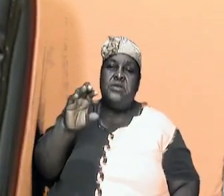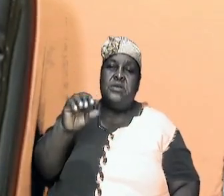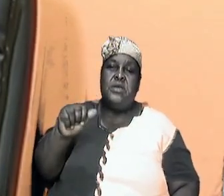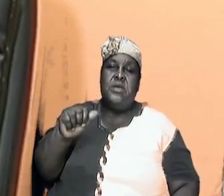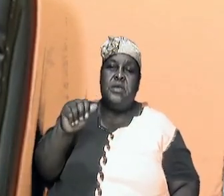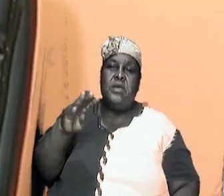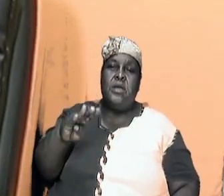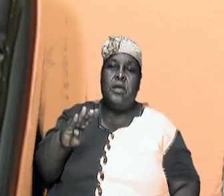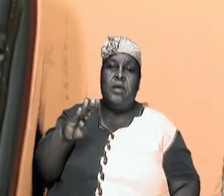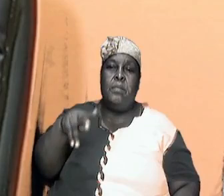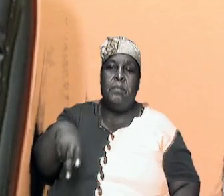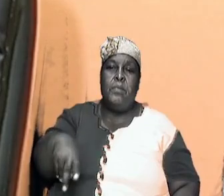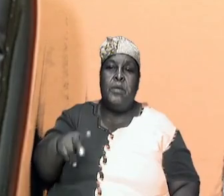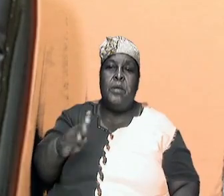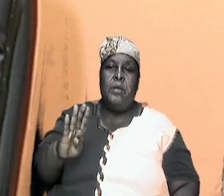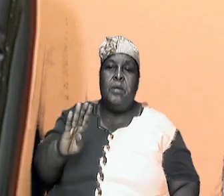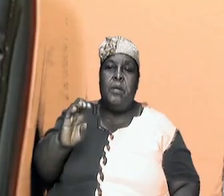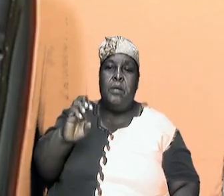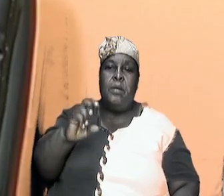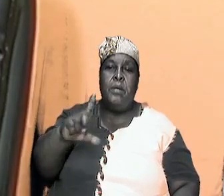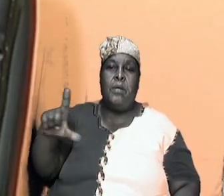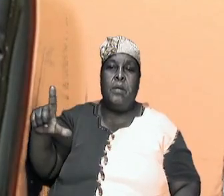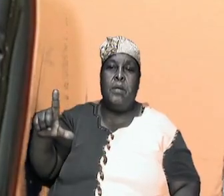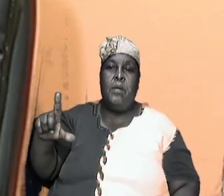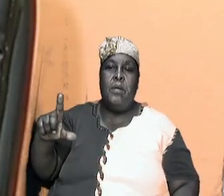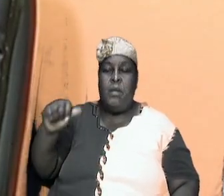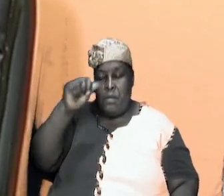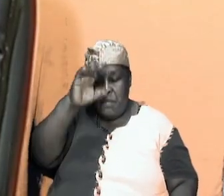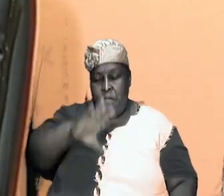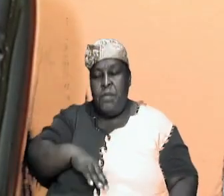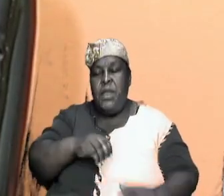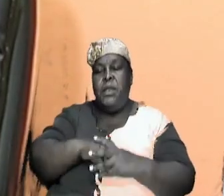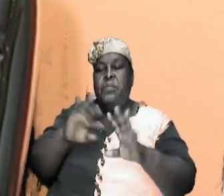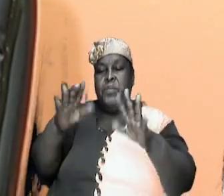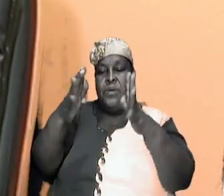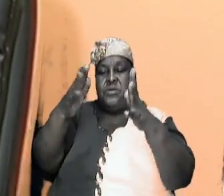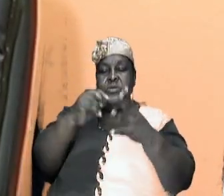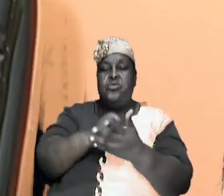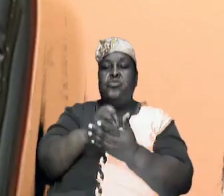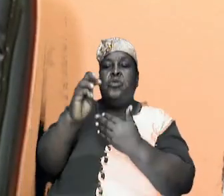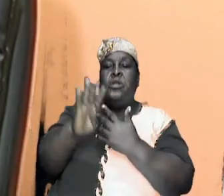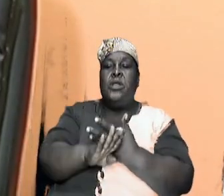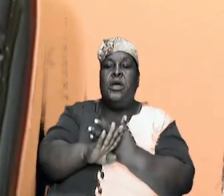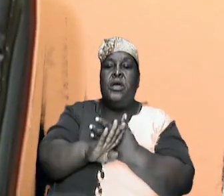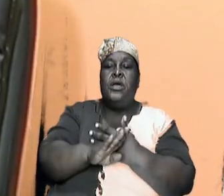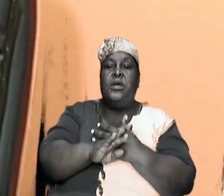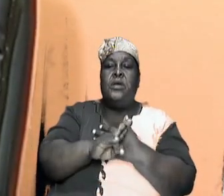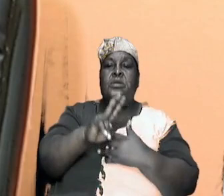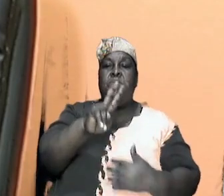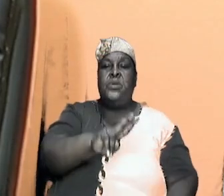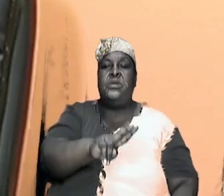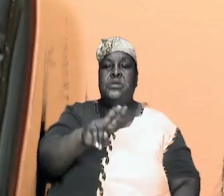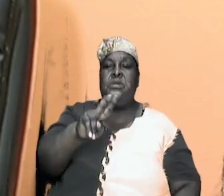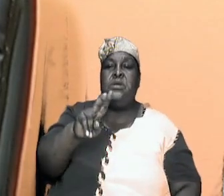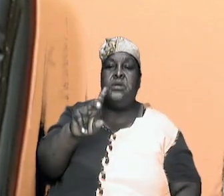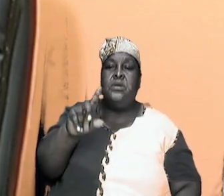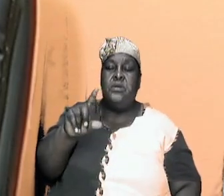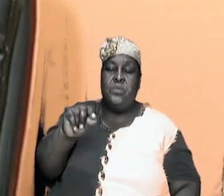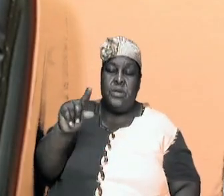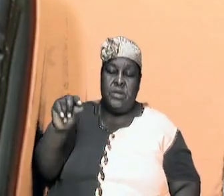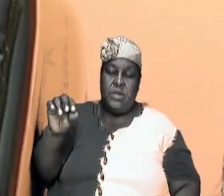Praise. It's called Shabbat. And this is also on July 29th at 6:30